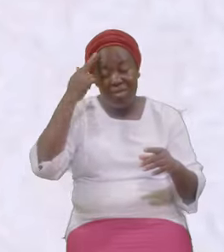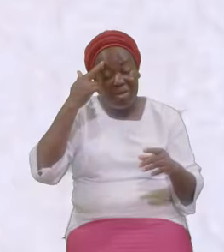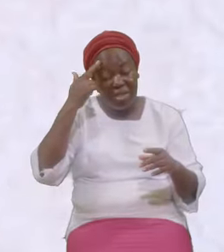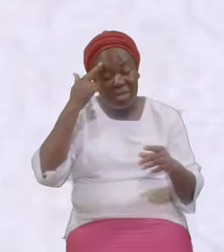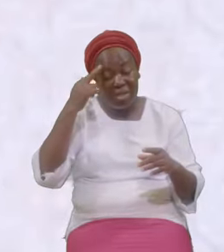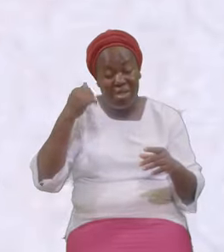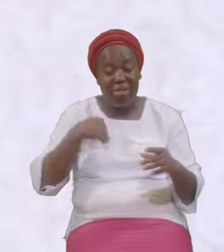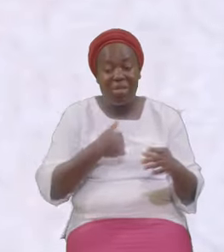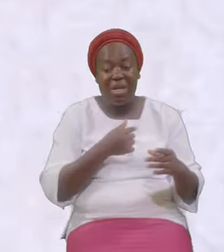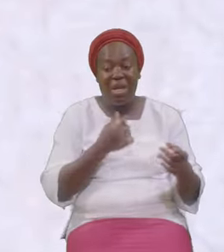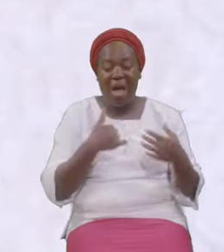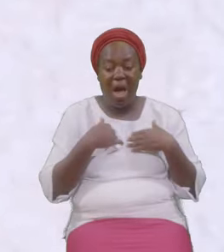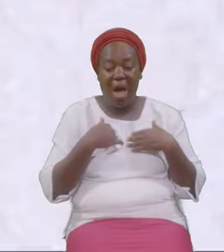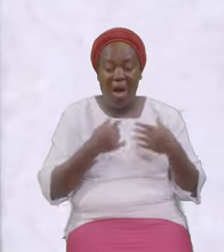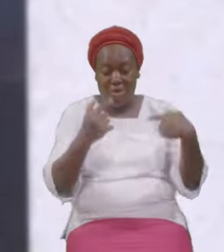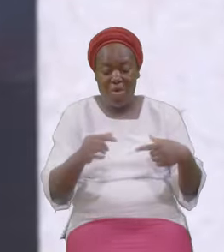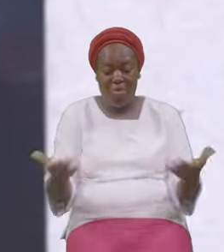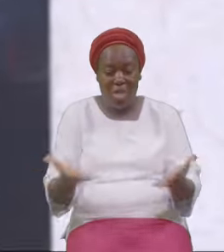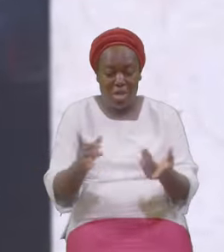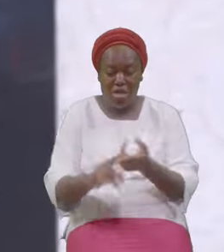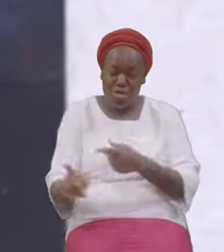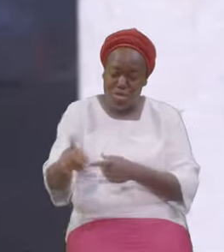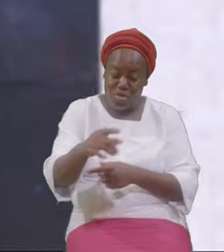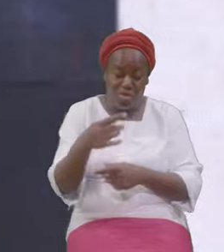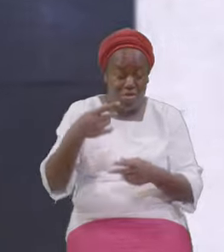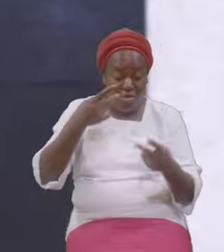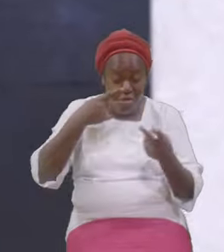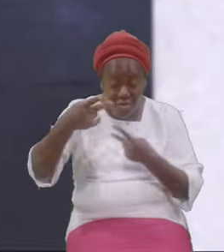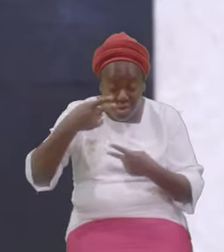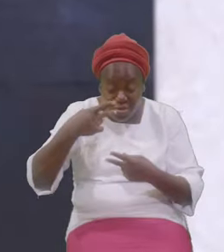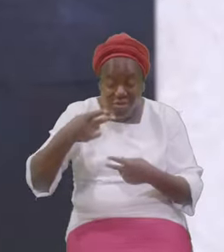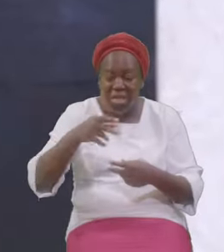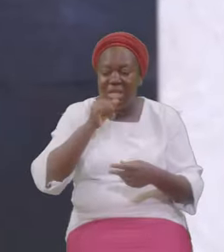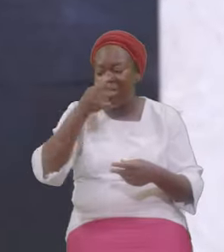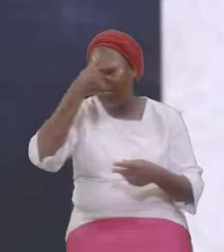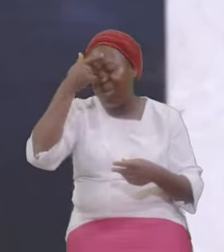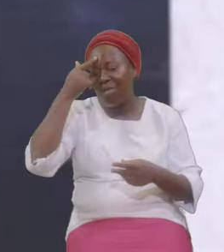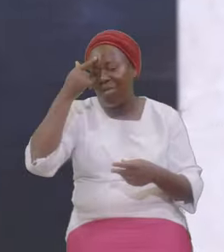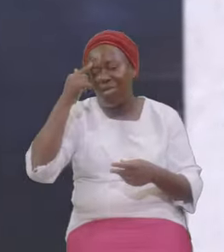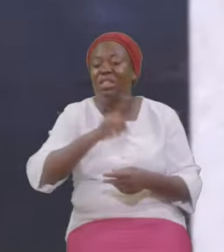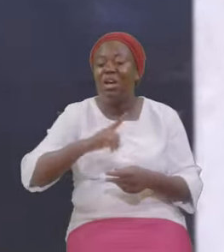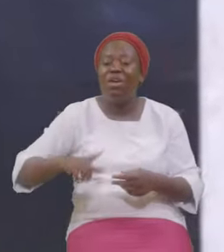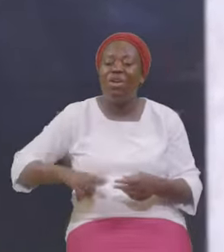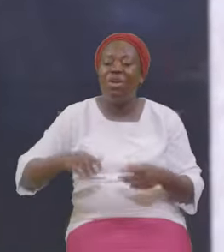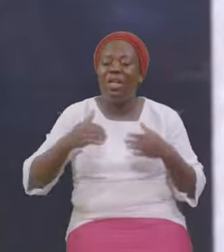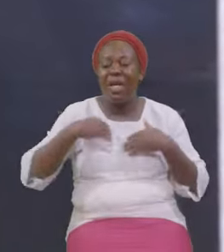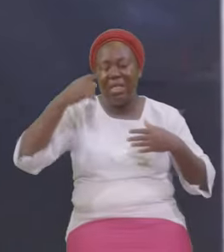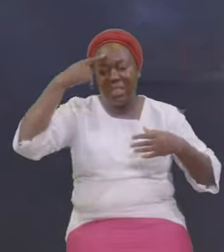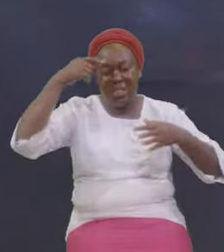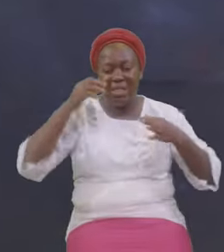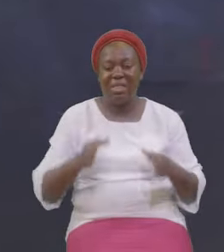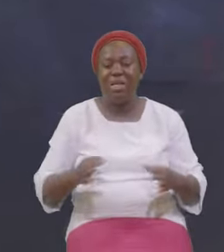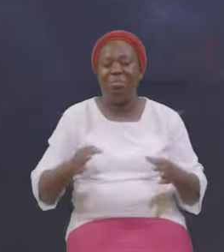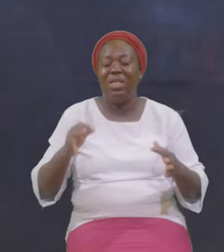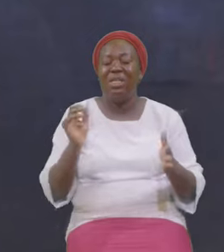crossed over here to you face to face is because the Lord has determined that you must